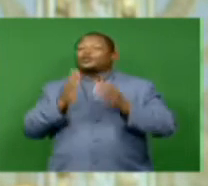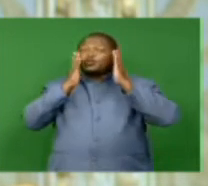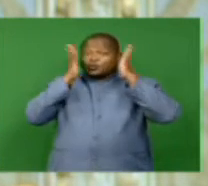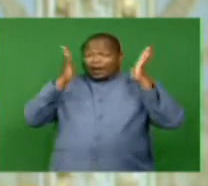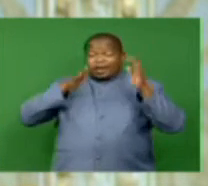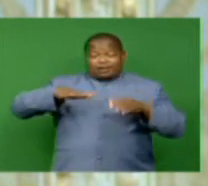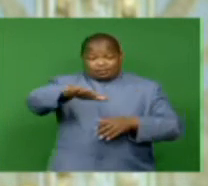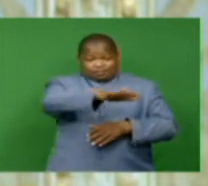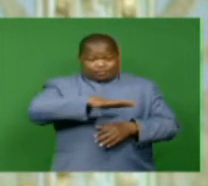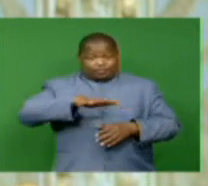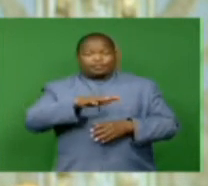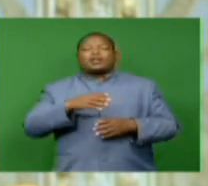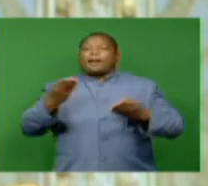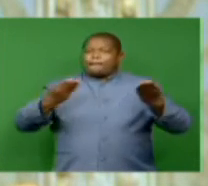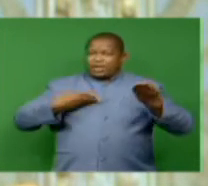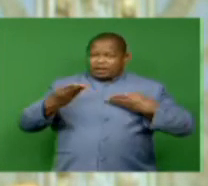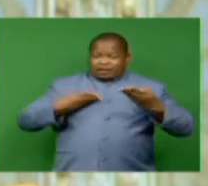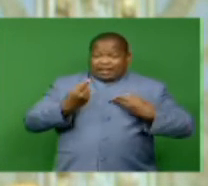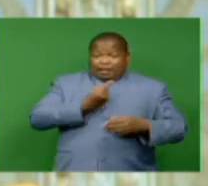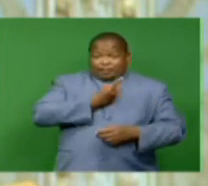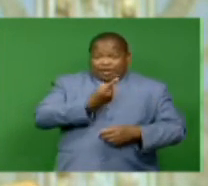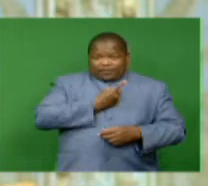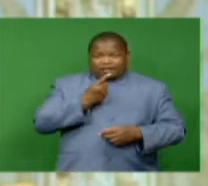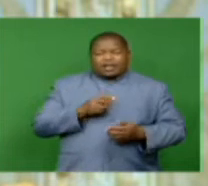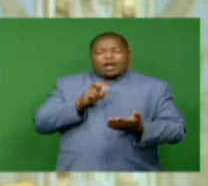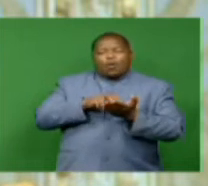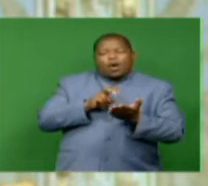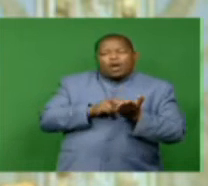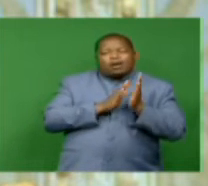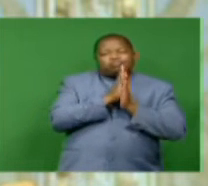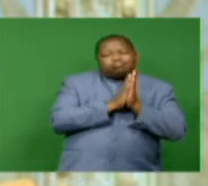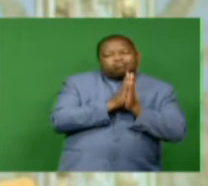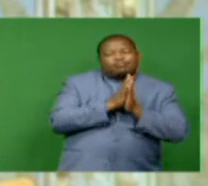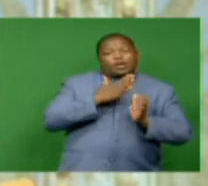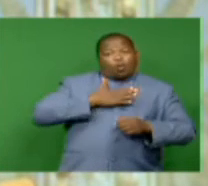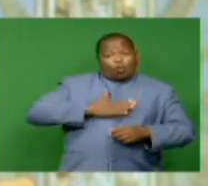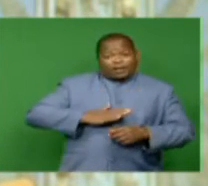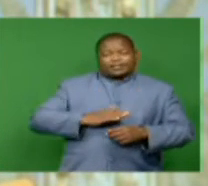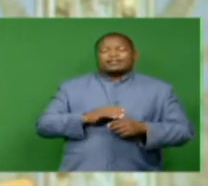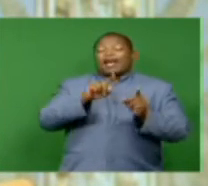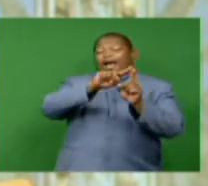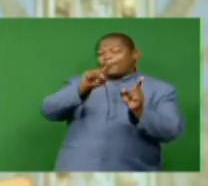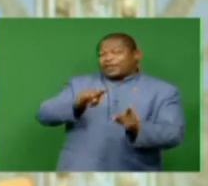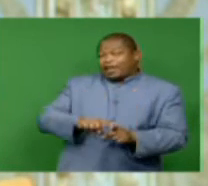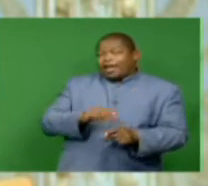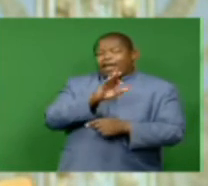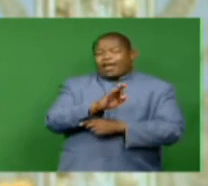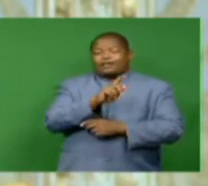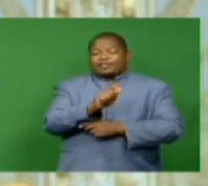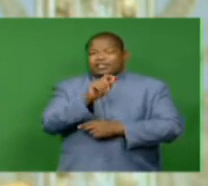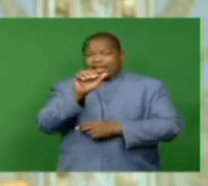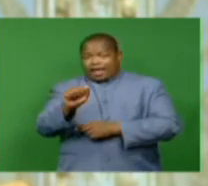with great excitement for the implementation of the Continental Free Trade Area,